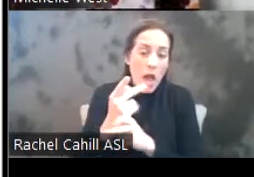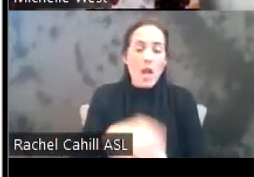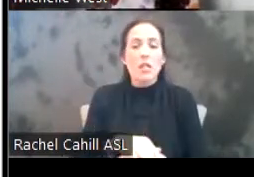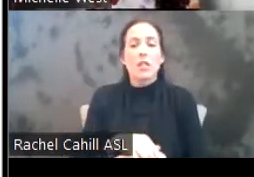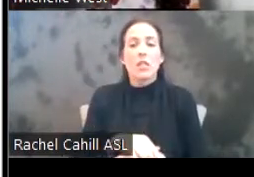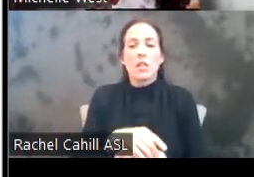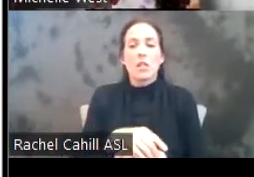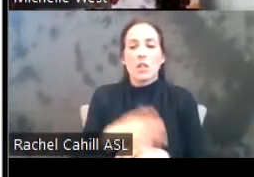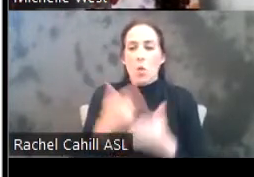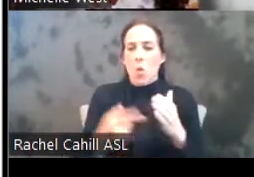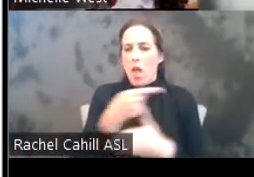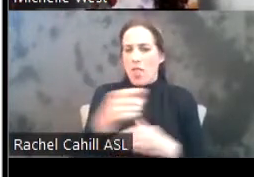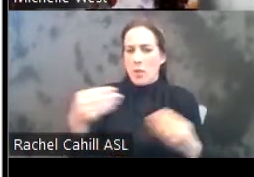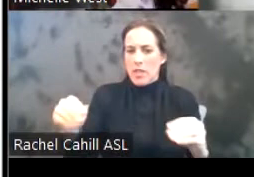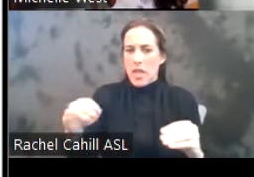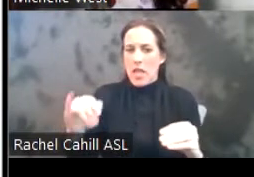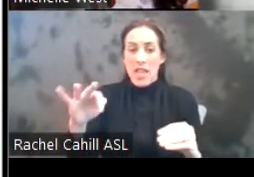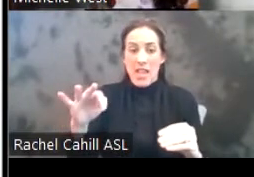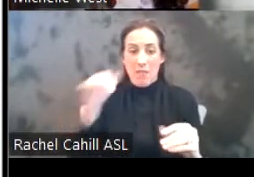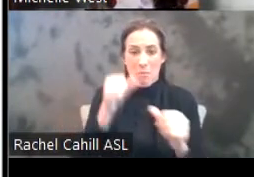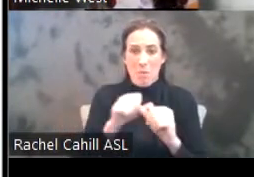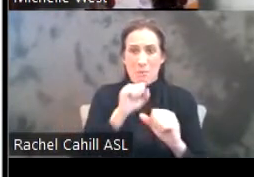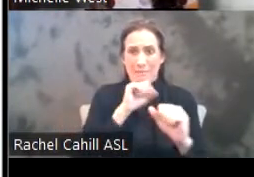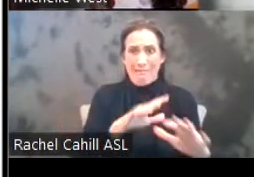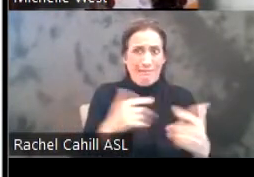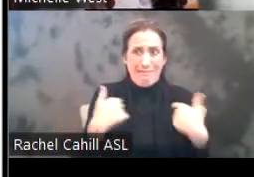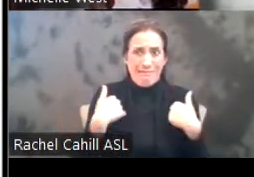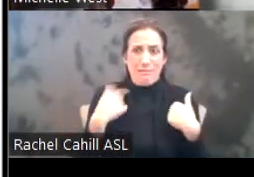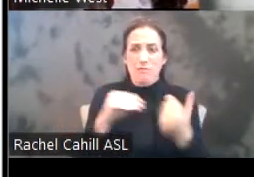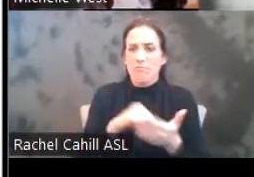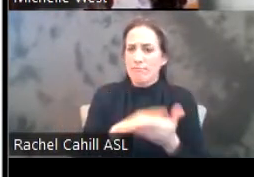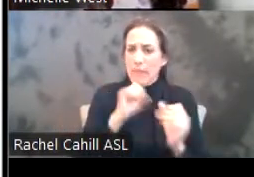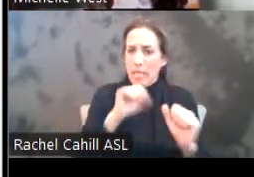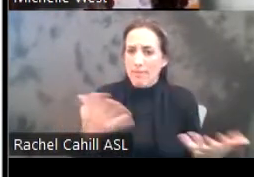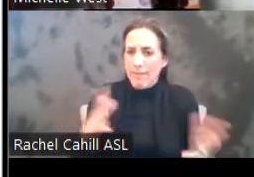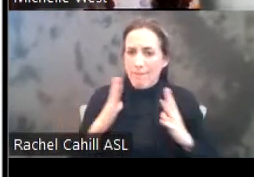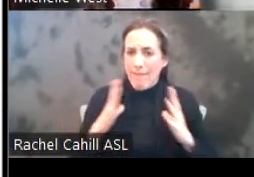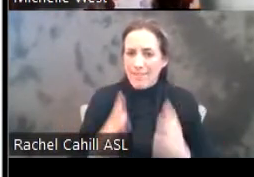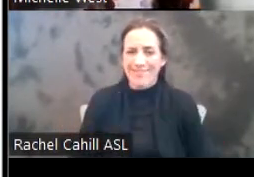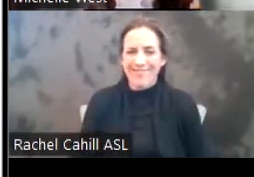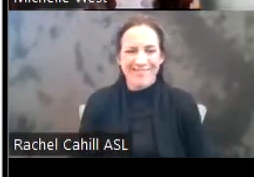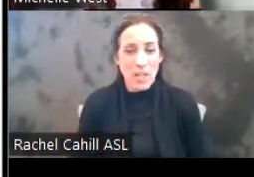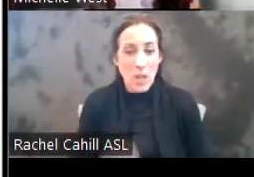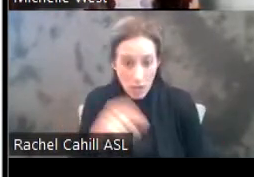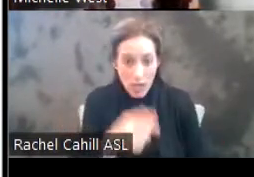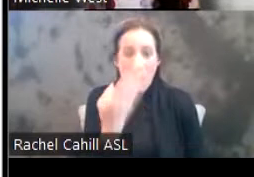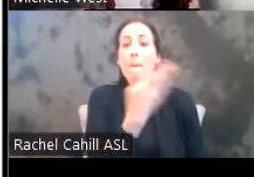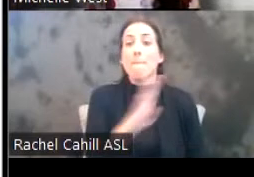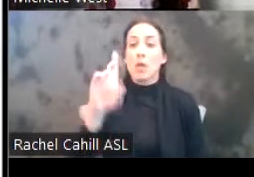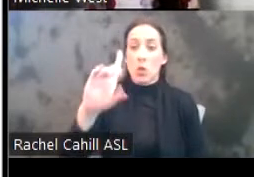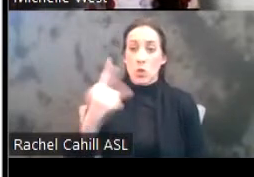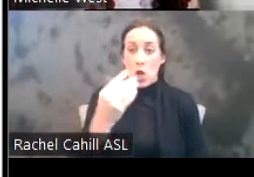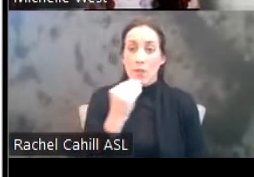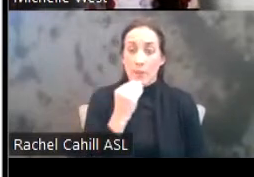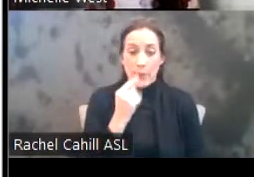were selling. If you remember none of those, you can put that down in the chat. All right, we have Blue Dog Food.